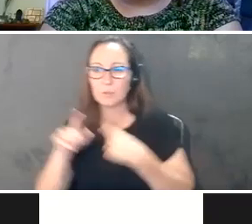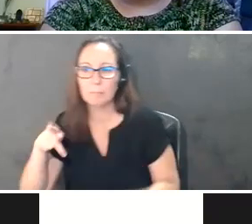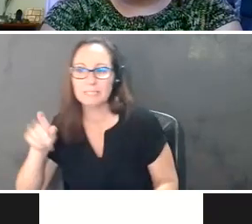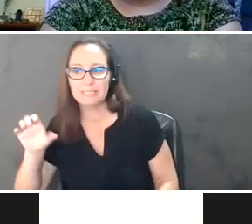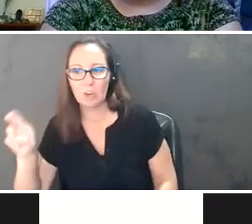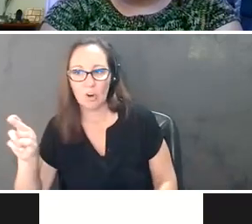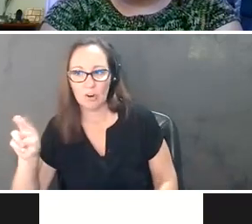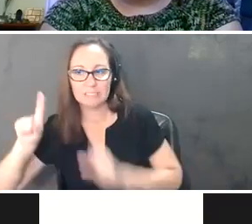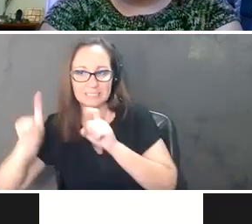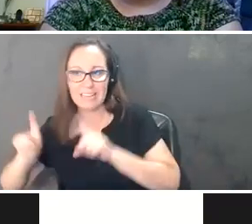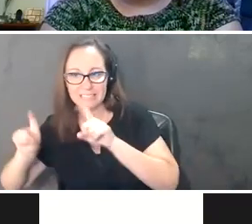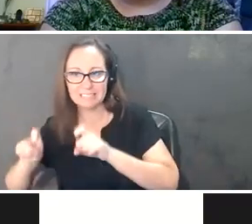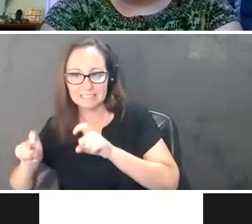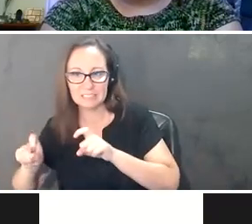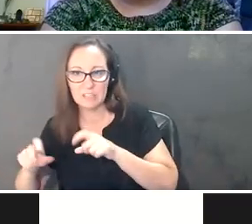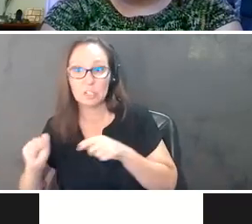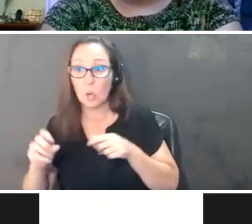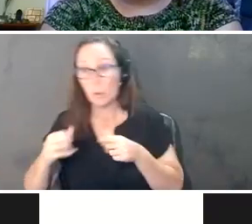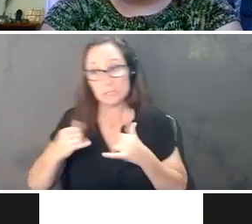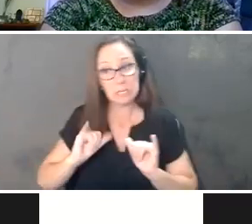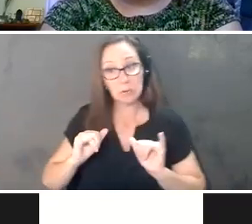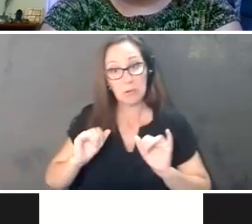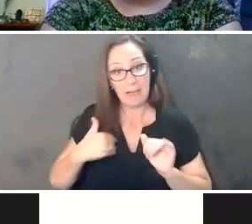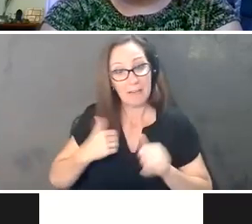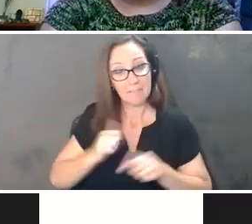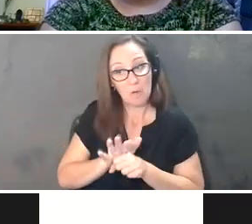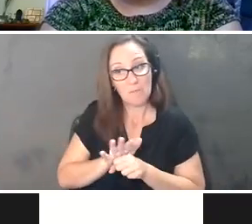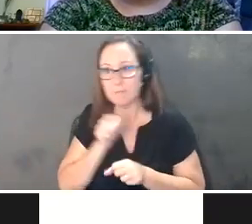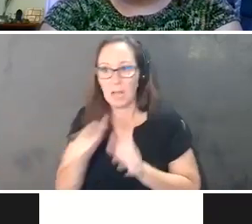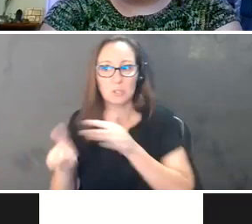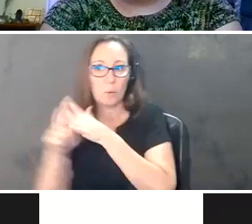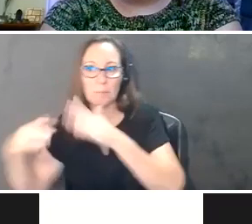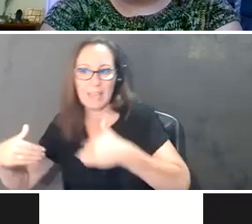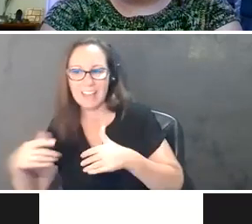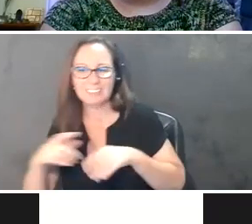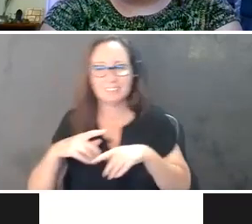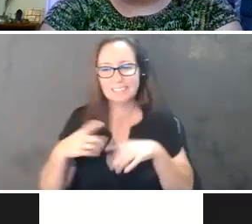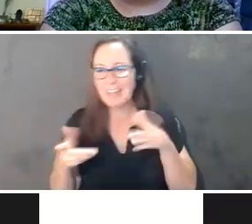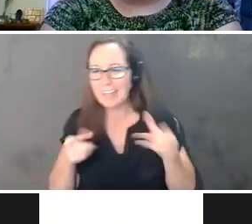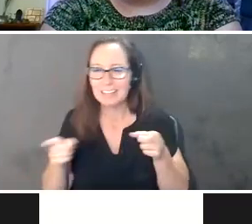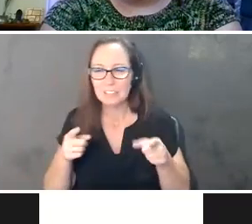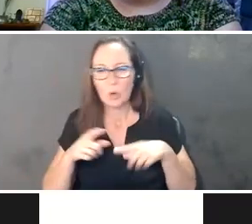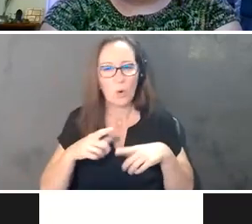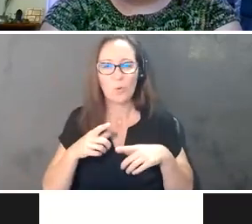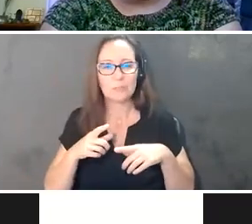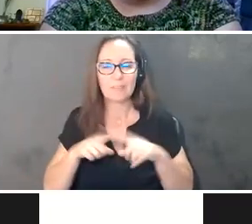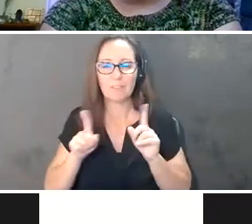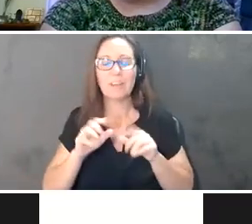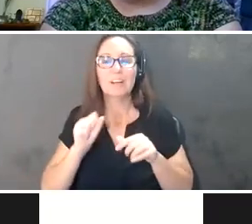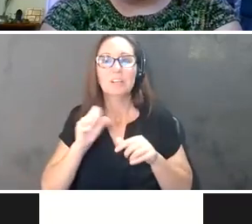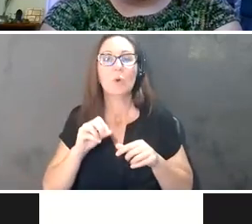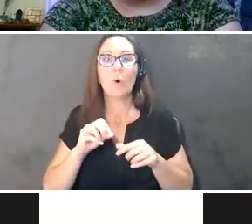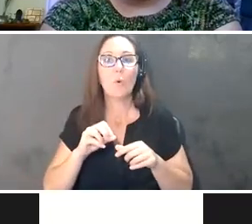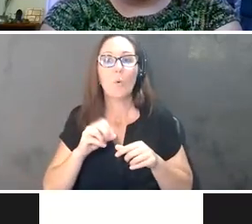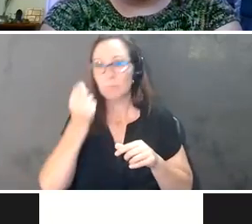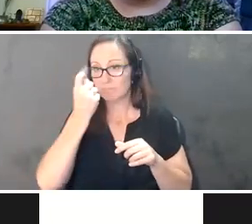it, but it just isn't positive yet. So why is it offered? One, it's kind of back to that idea of how this is, a lot of this is not so much